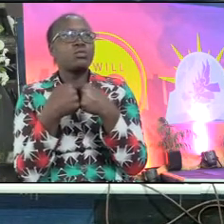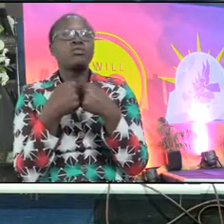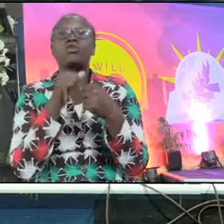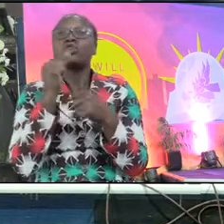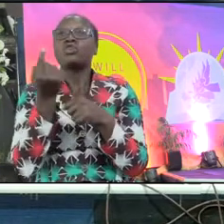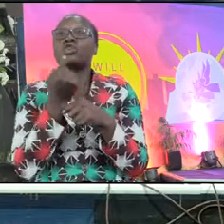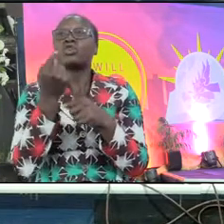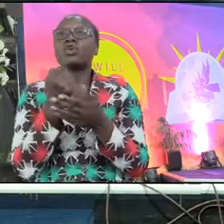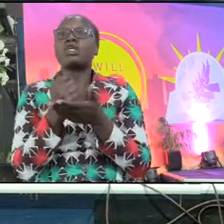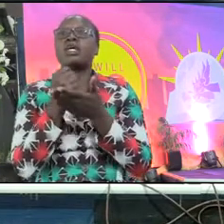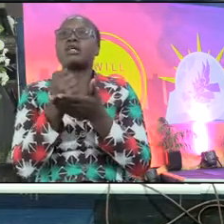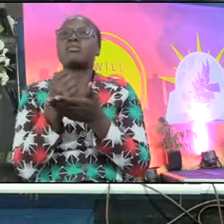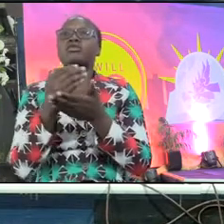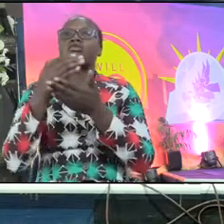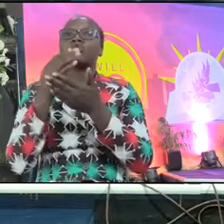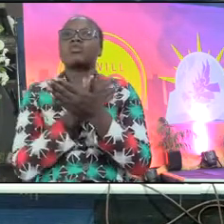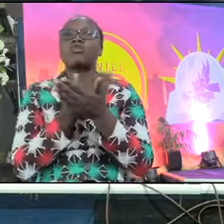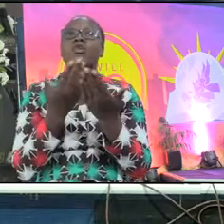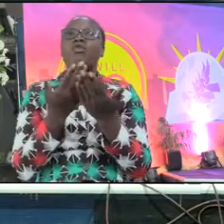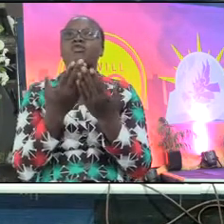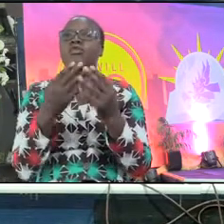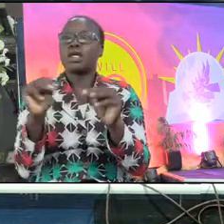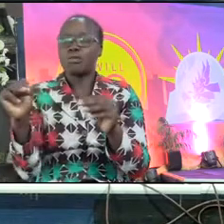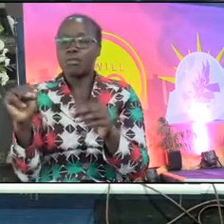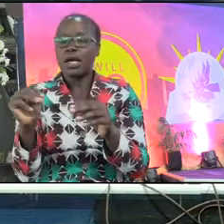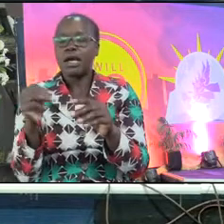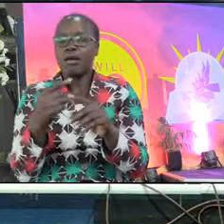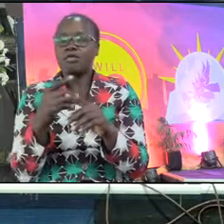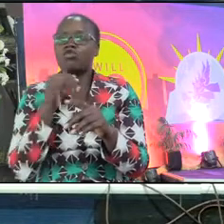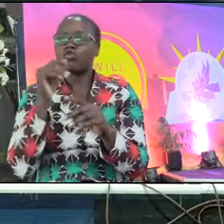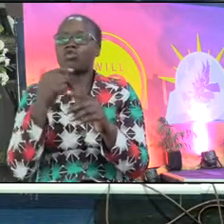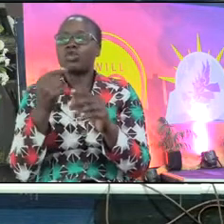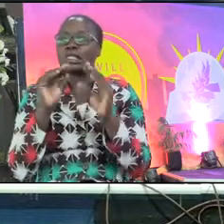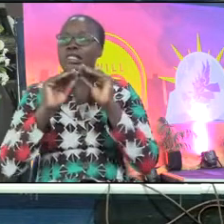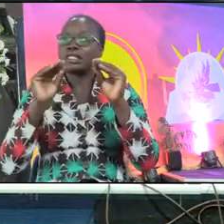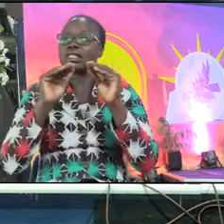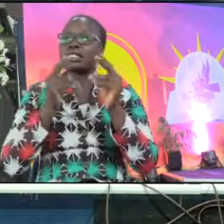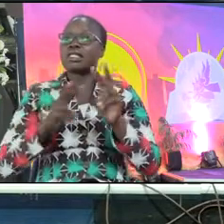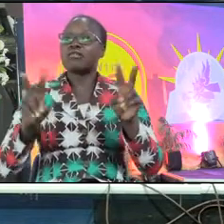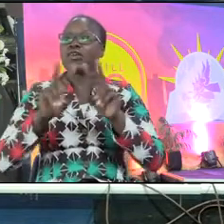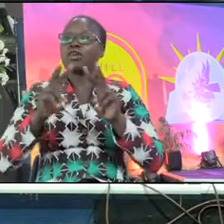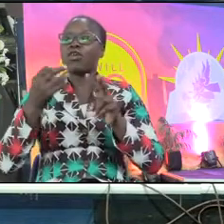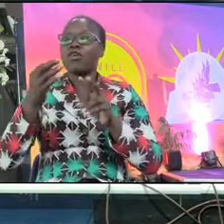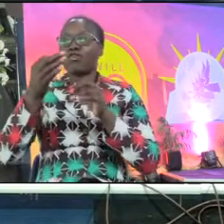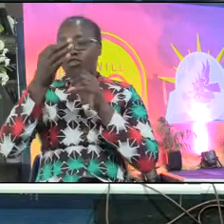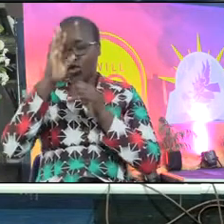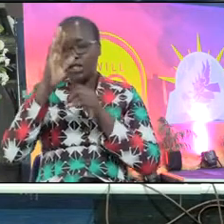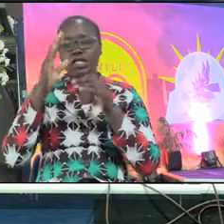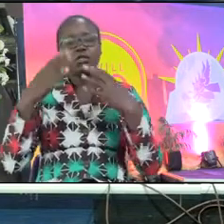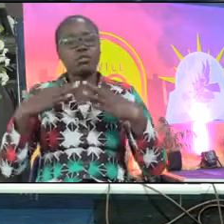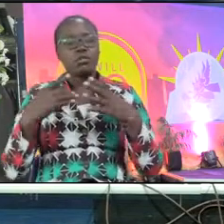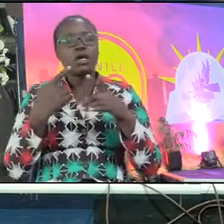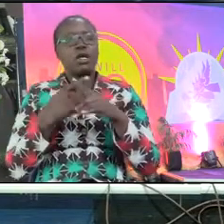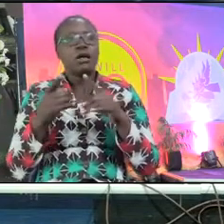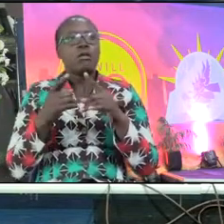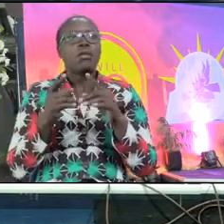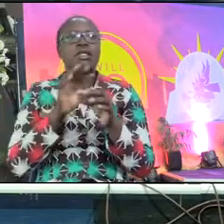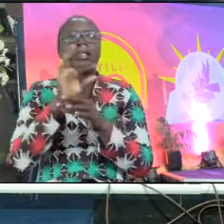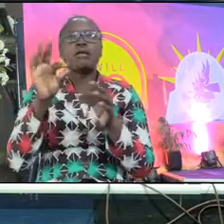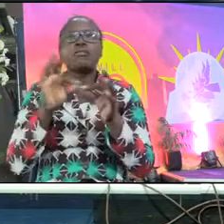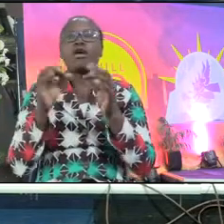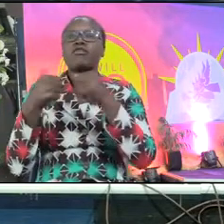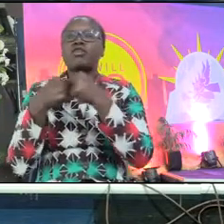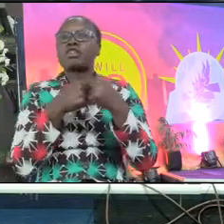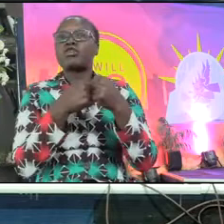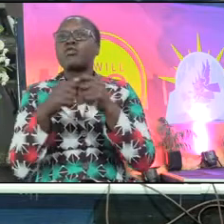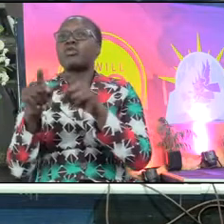not only helps us to get rid of the unnecessary, not only teaches the value of godly people, the first perfect storm